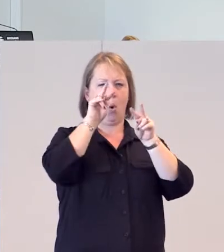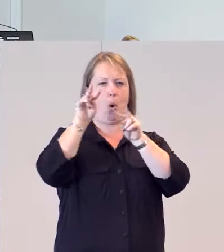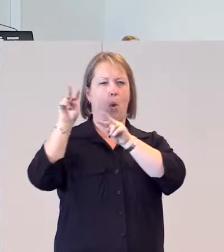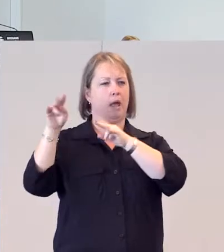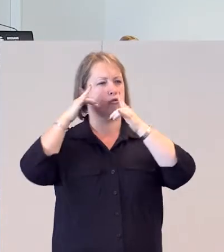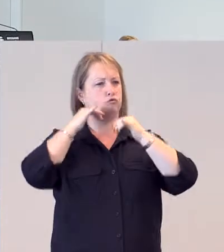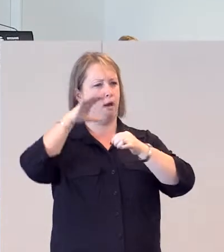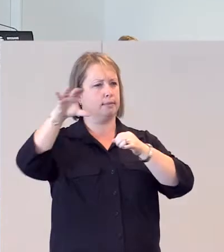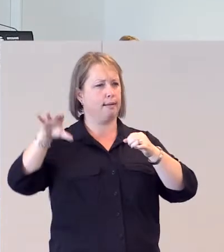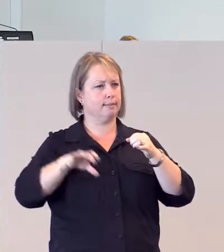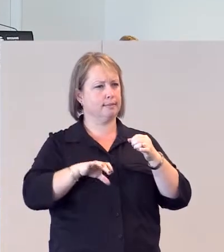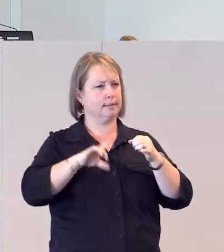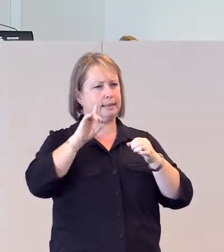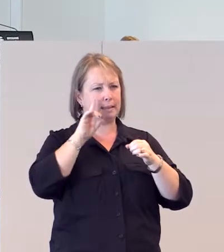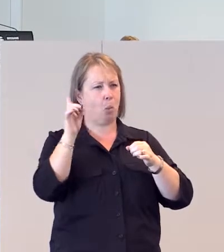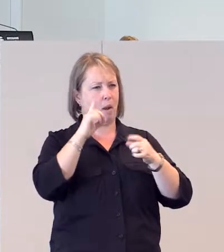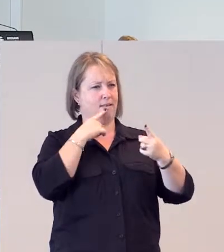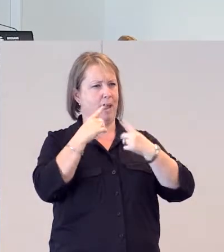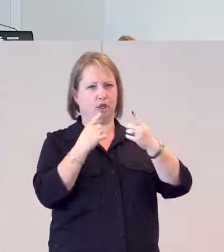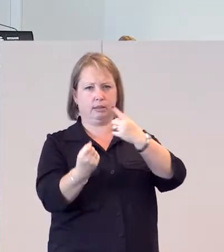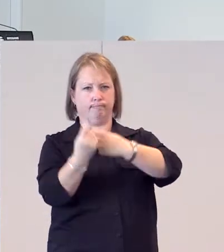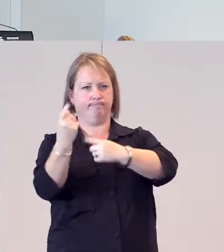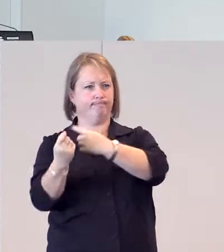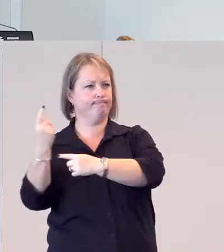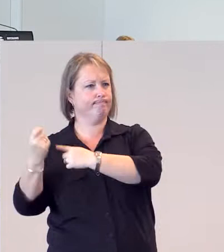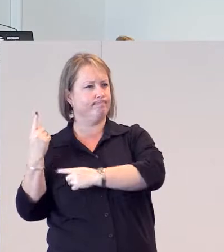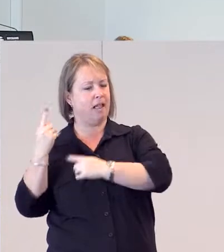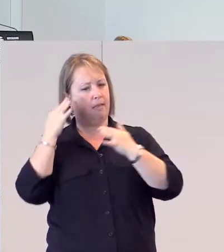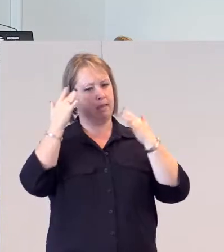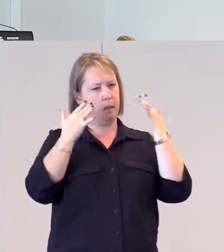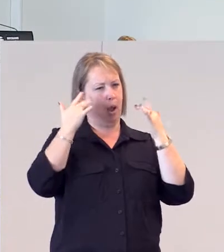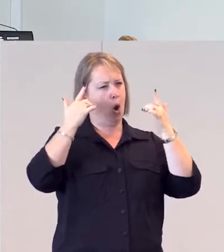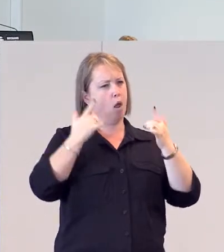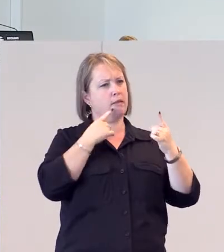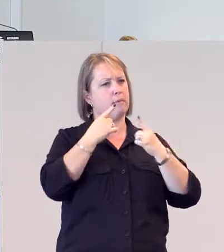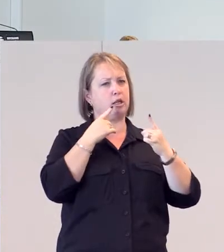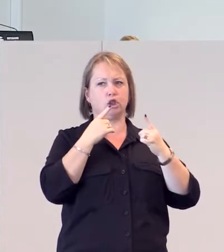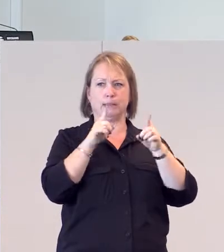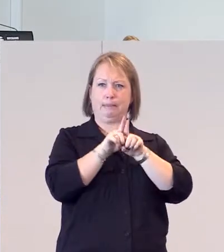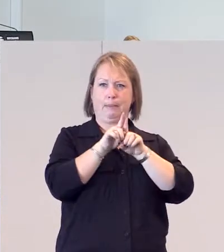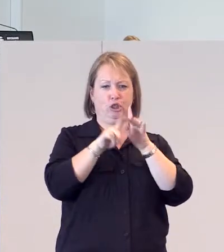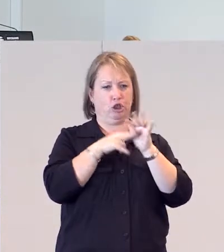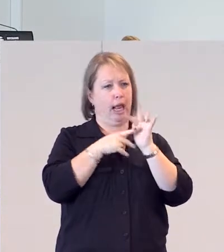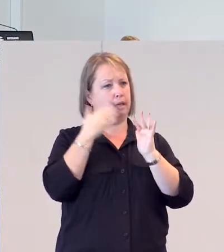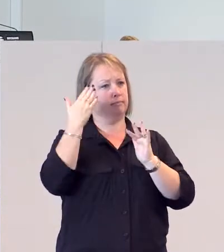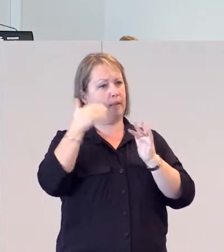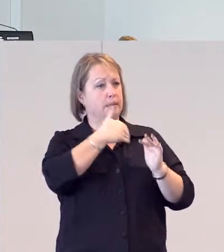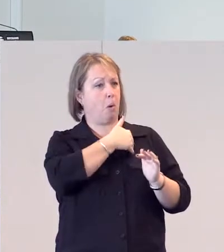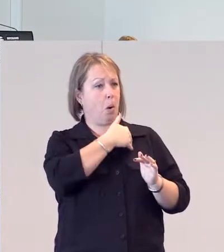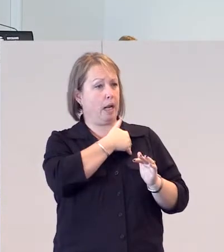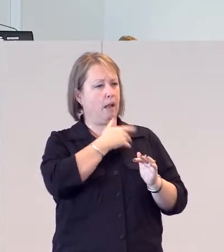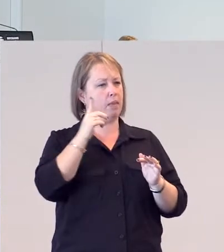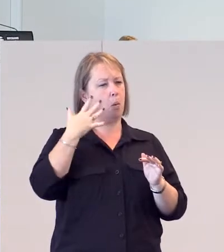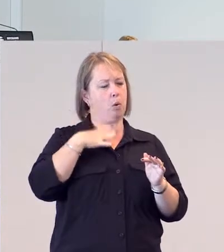looking to information that's coming out and thinking about much of the information that Jane presented this morning to consider,